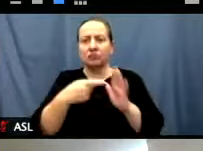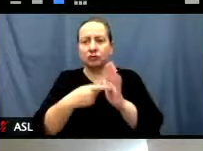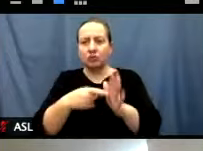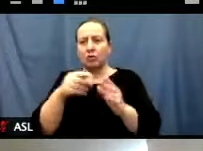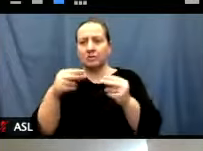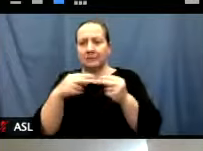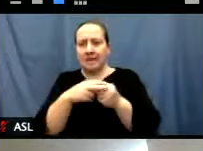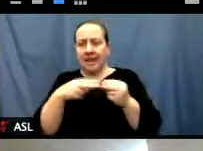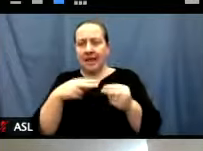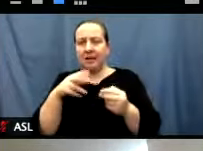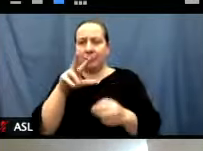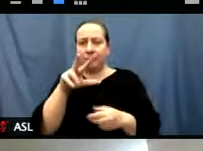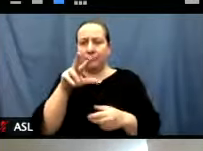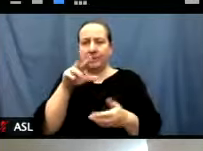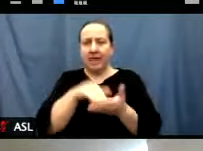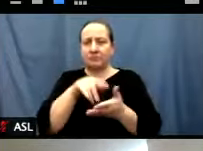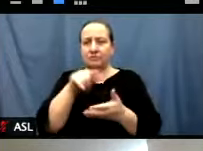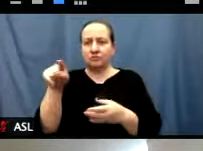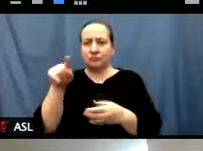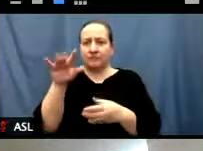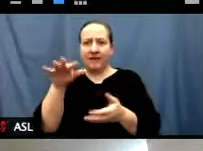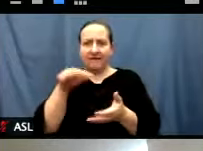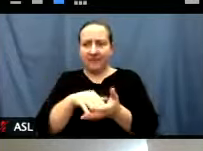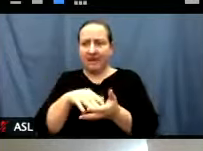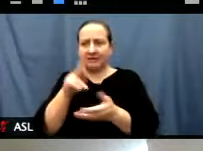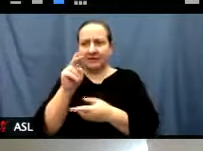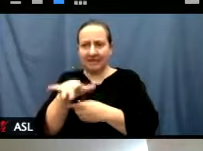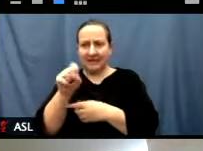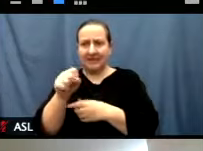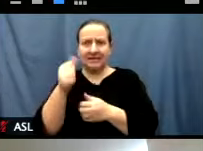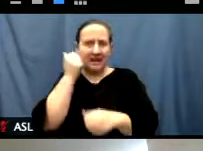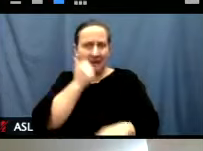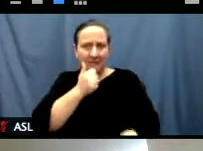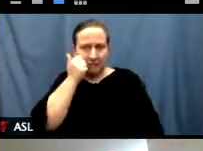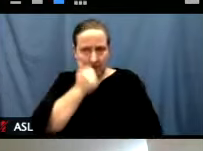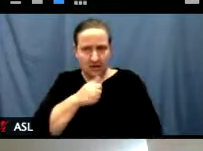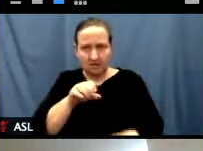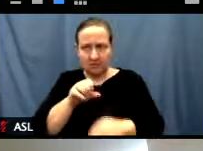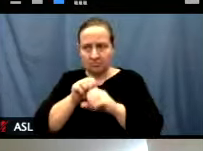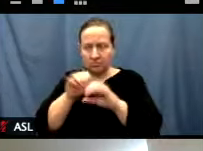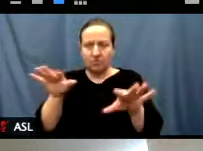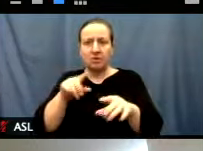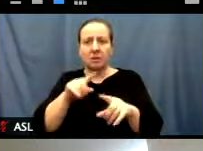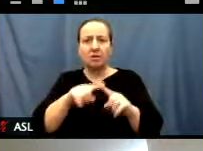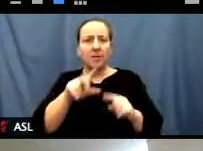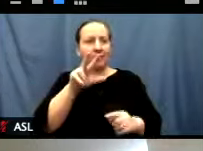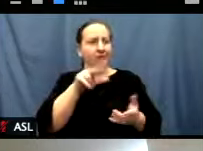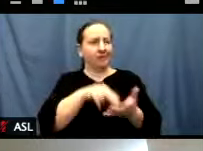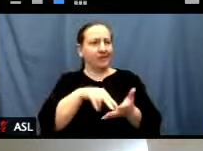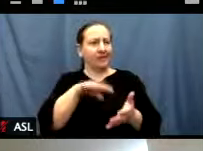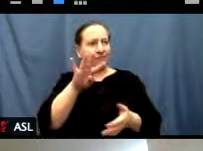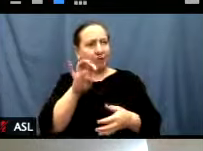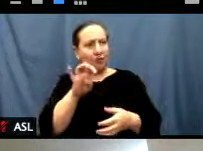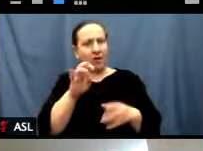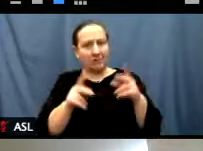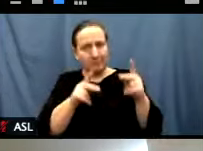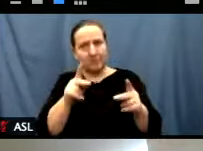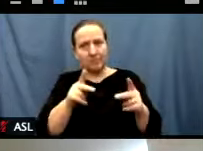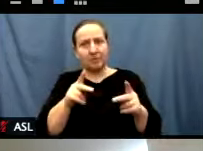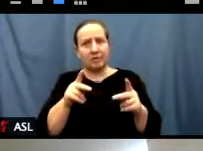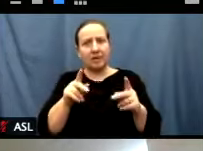to 5,000 keys being sent out per day, but if I'm understanding correctly, only about 3,400 people have actually sent